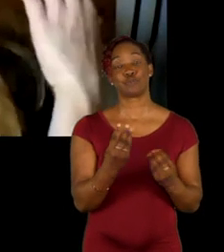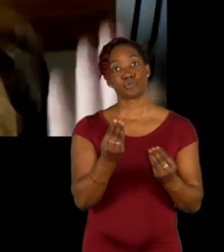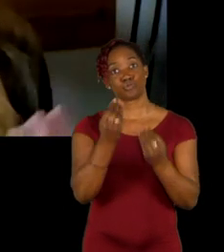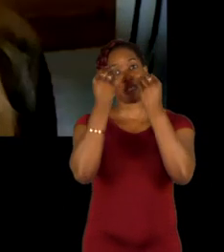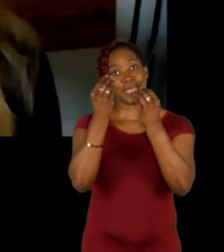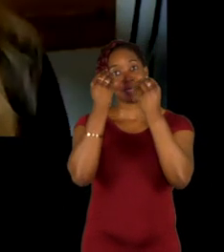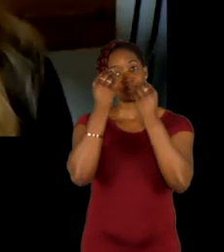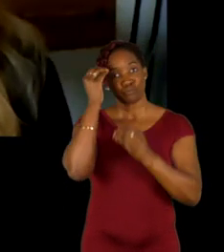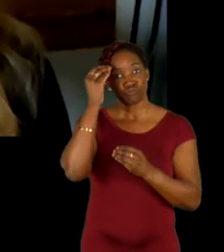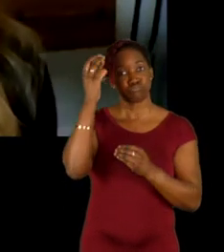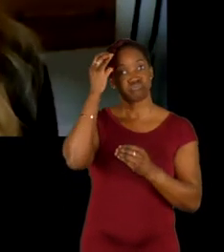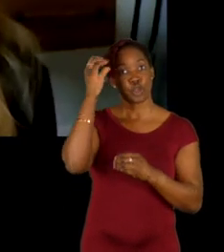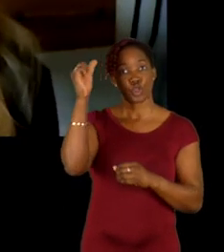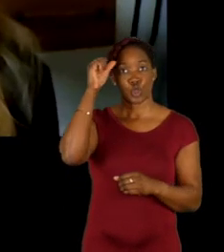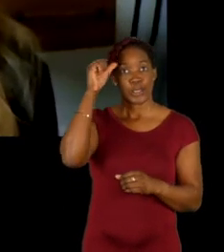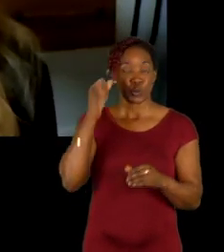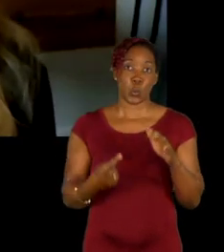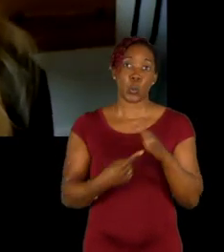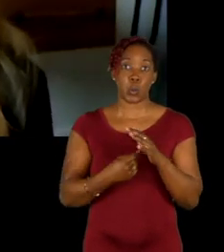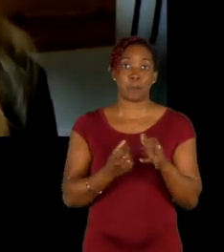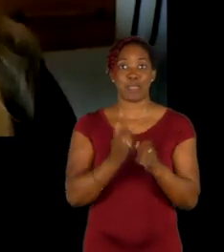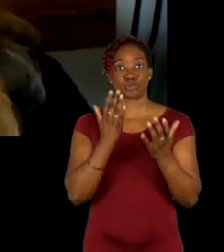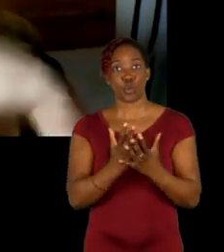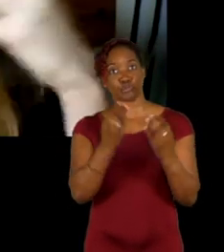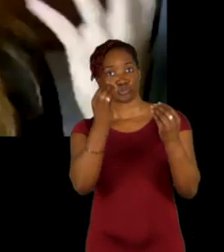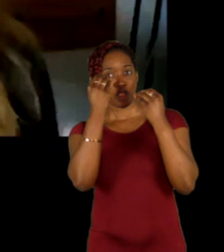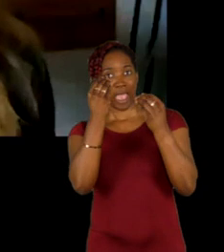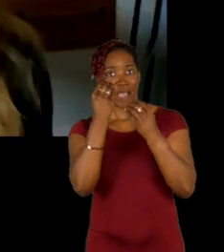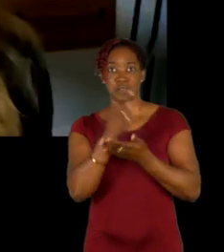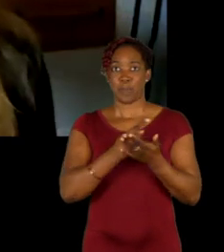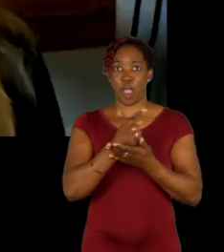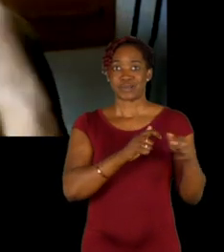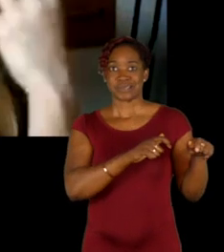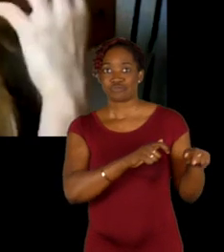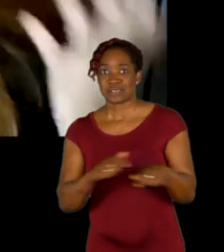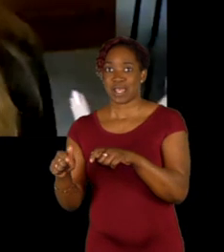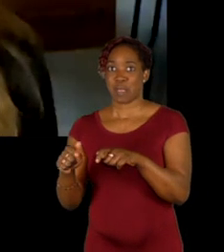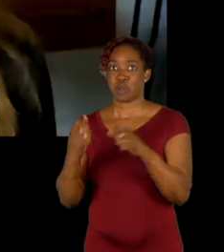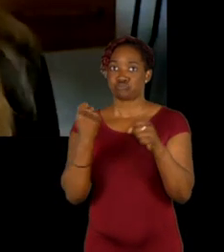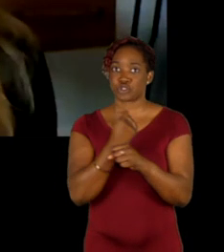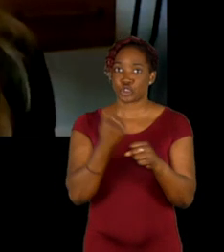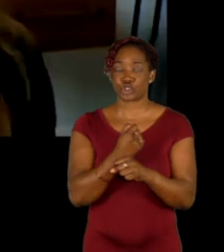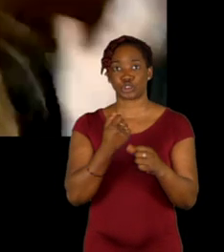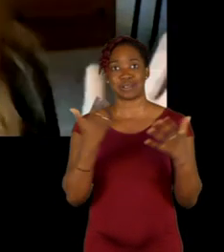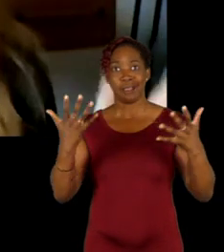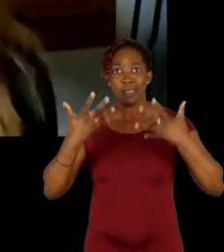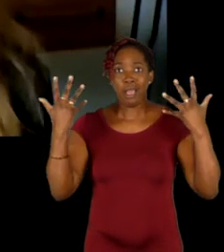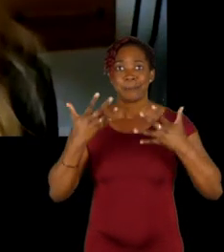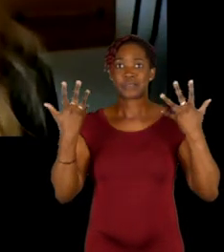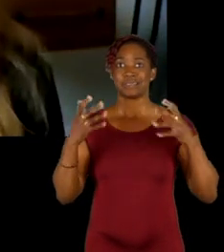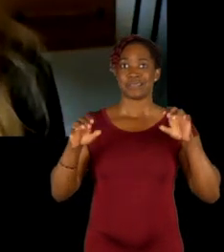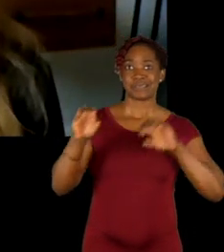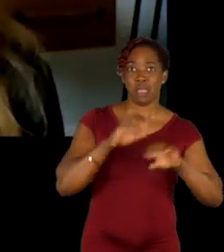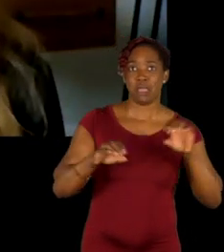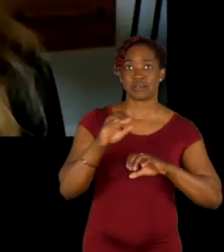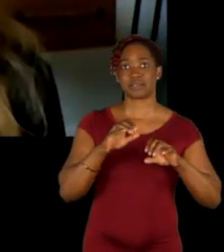is king. So getting trained on sustainable production, on the climate context, on climate science, on environmental